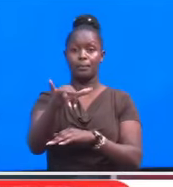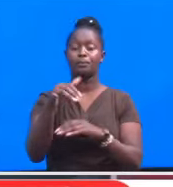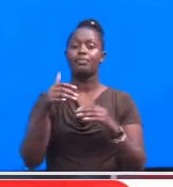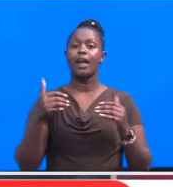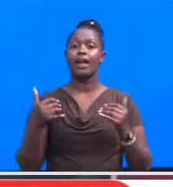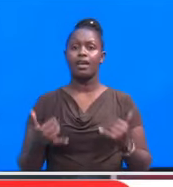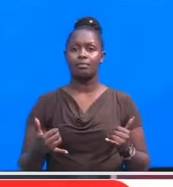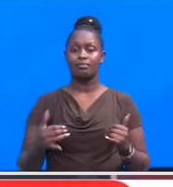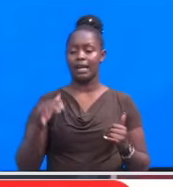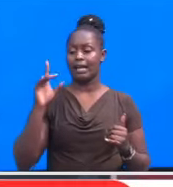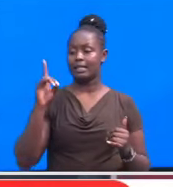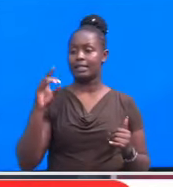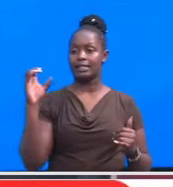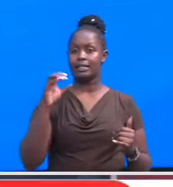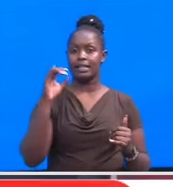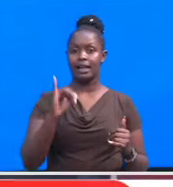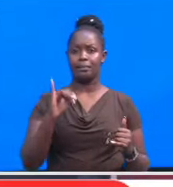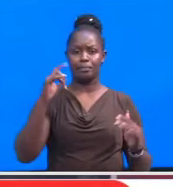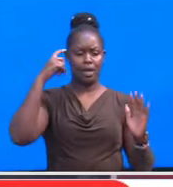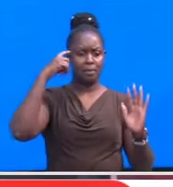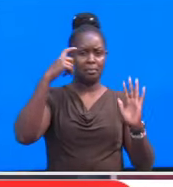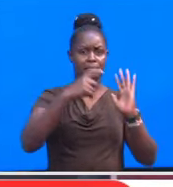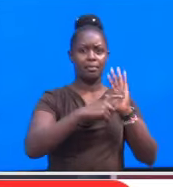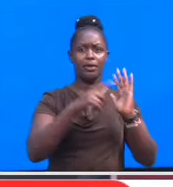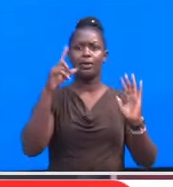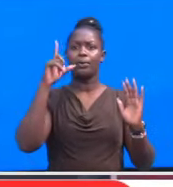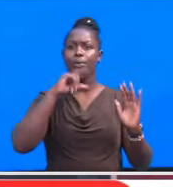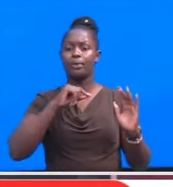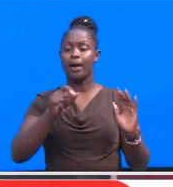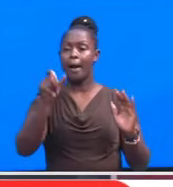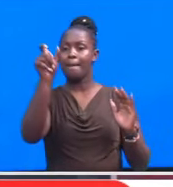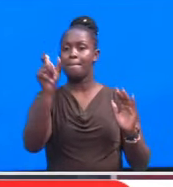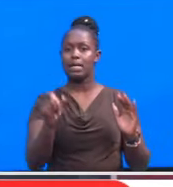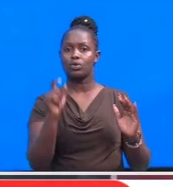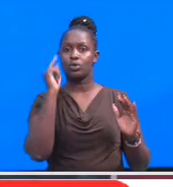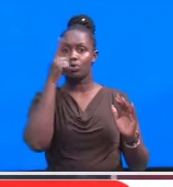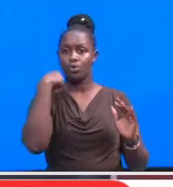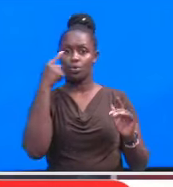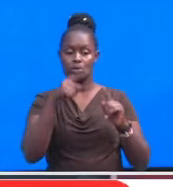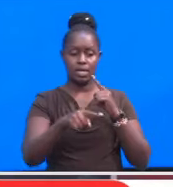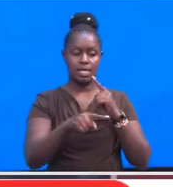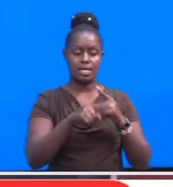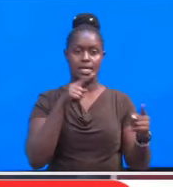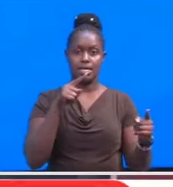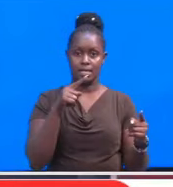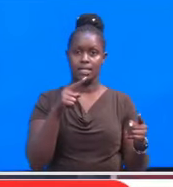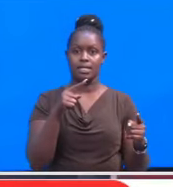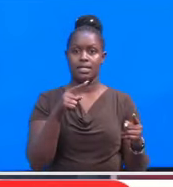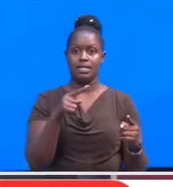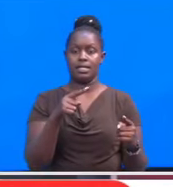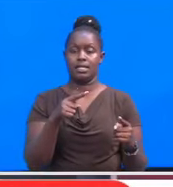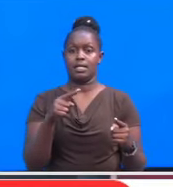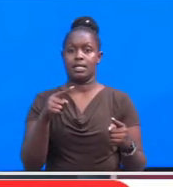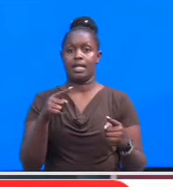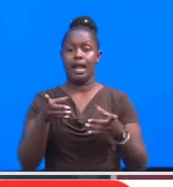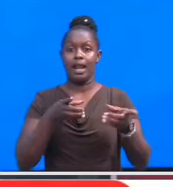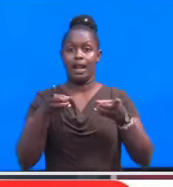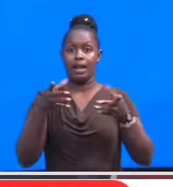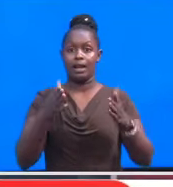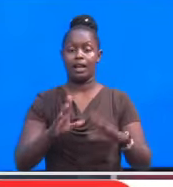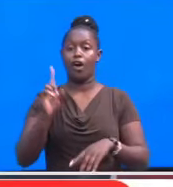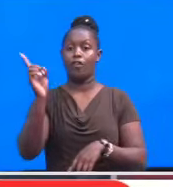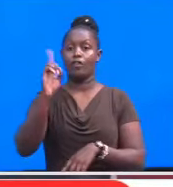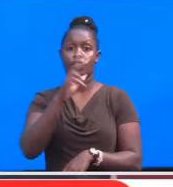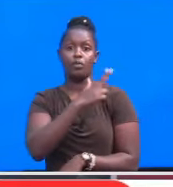detectives at the DCI have identified the key suspect in the murder of the Nairobi Hospital's acting finance director,